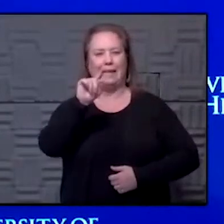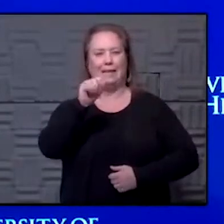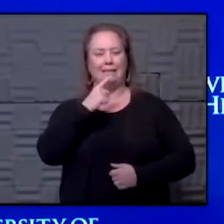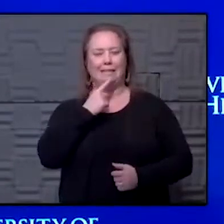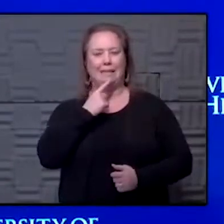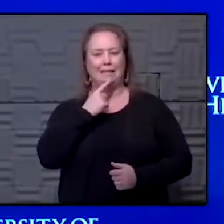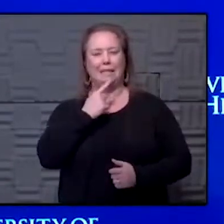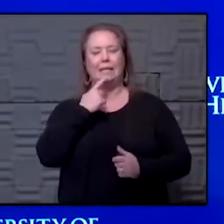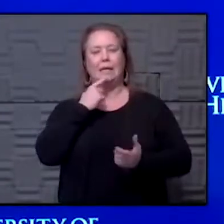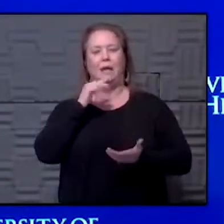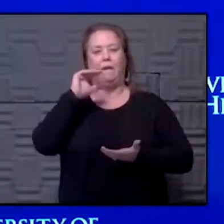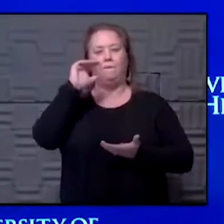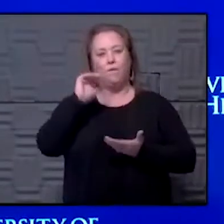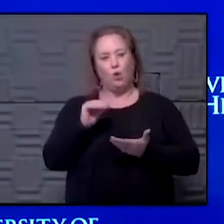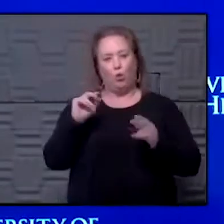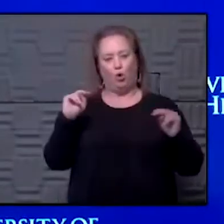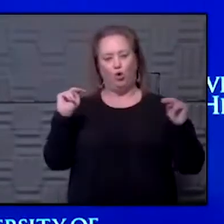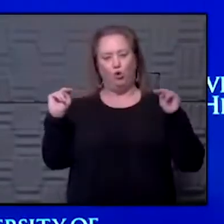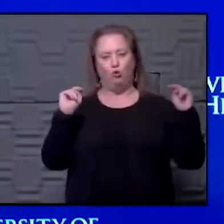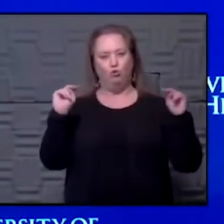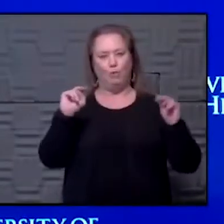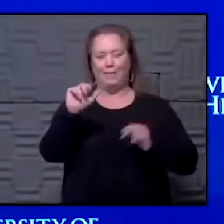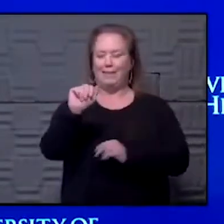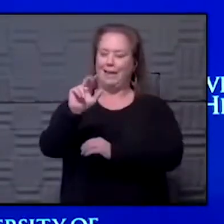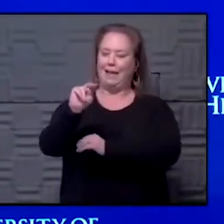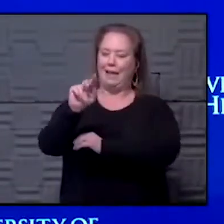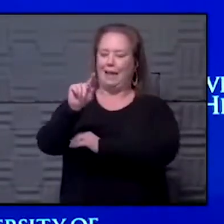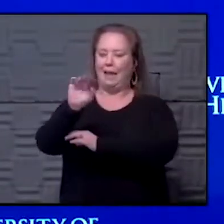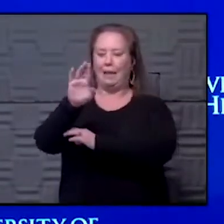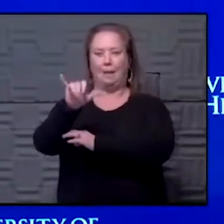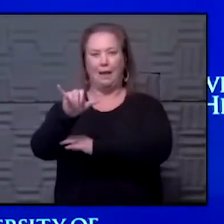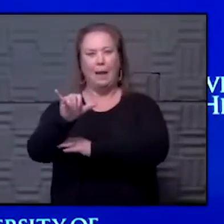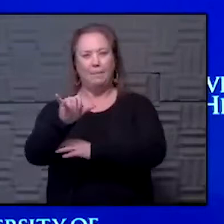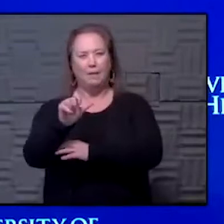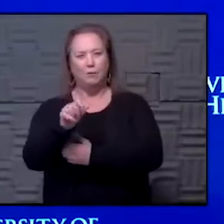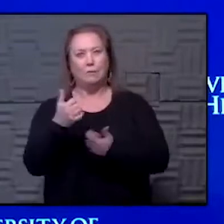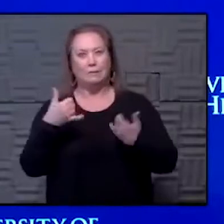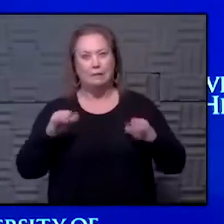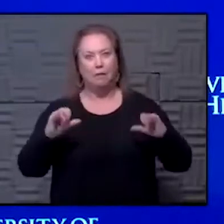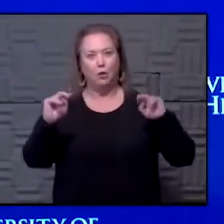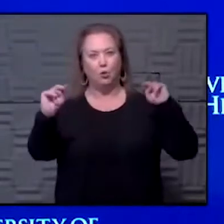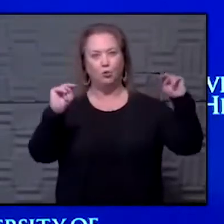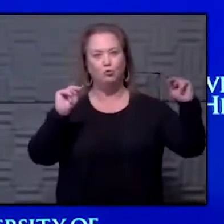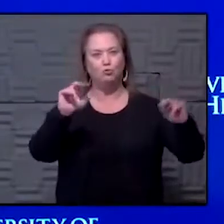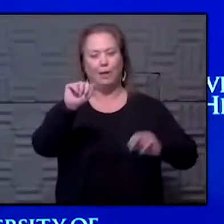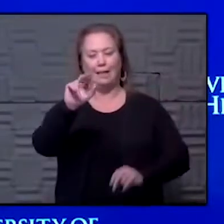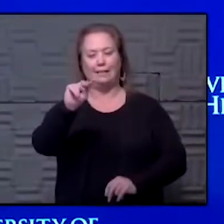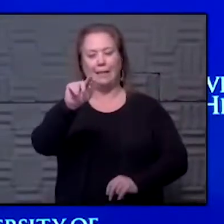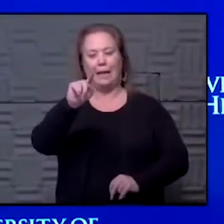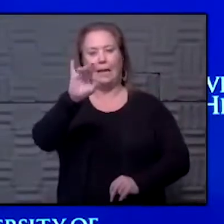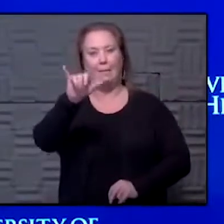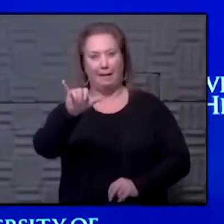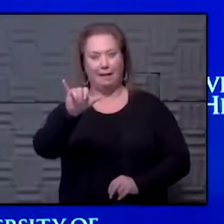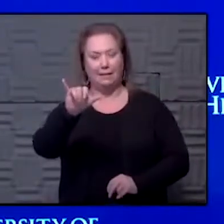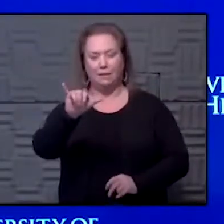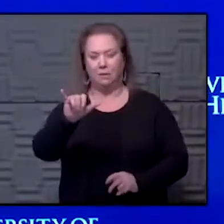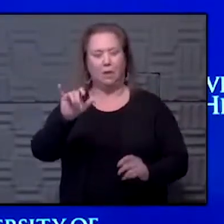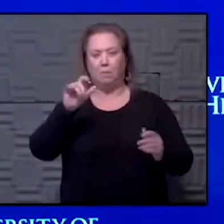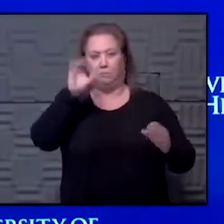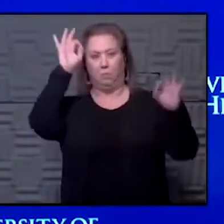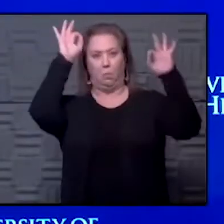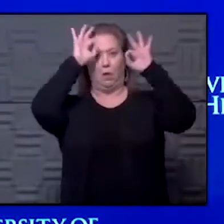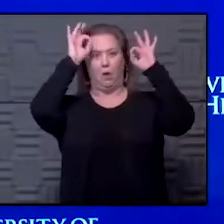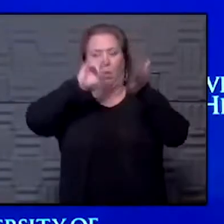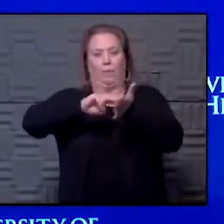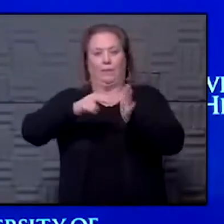there were fewer neutralizing antibodies, but there were still a lot of neutralizing antibodies. And as the authors carefully point out, we have no idea what